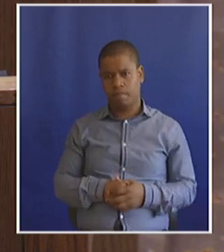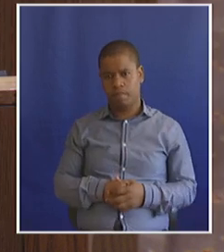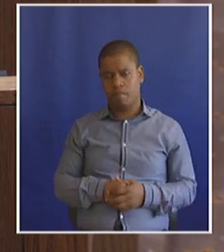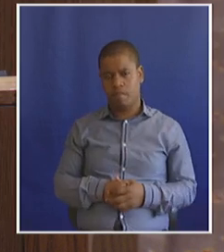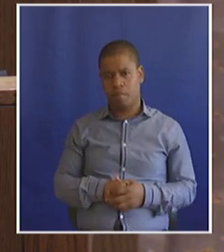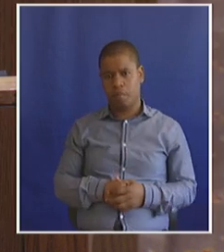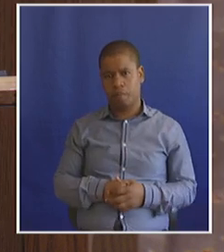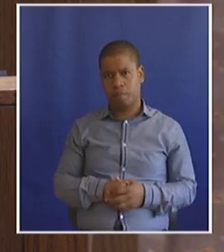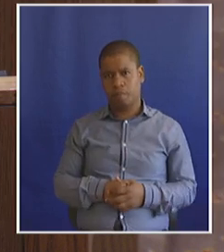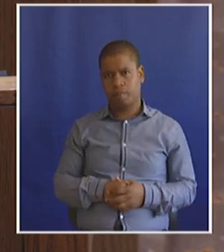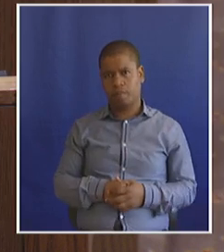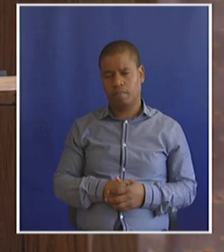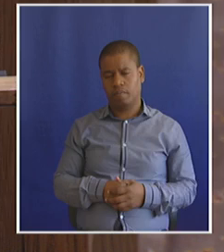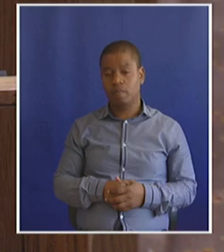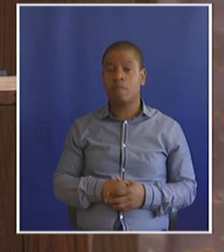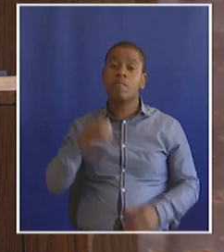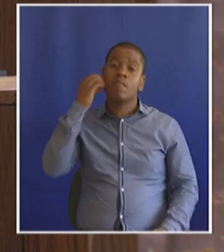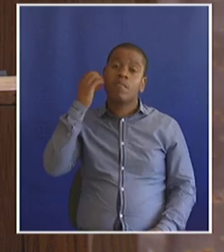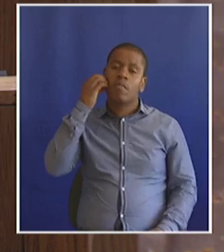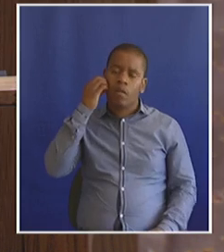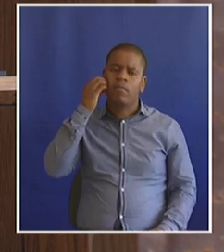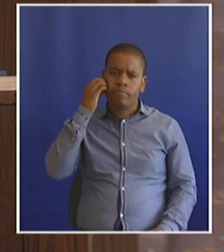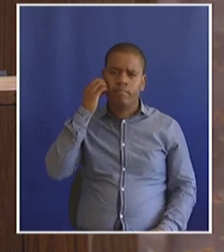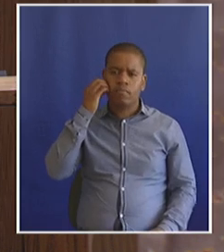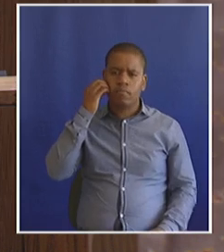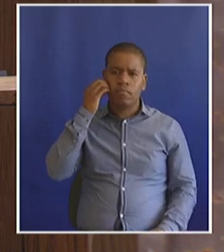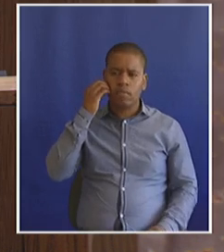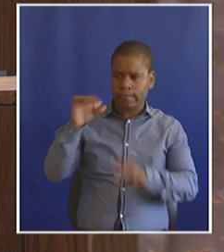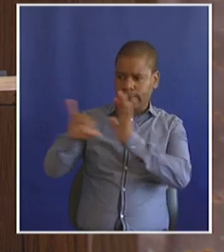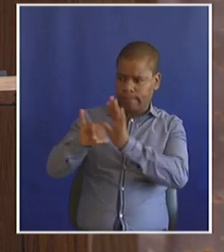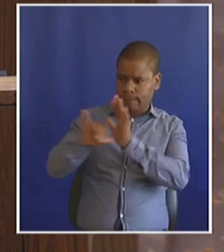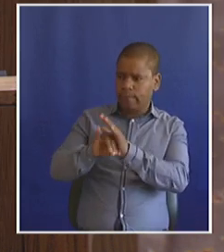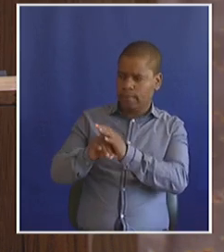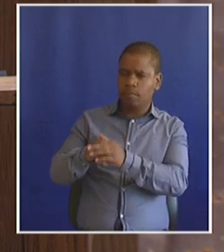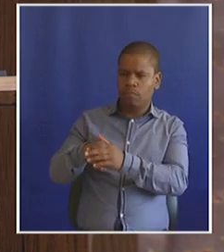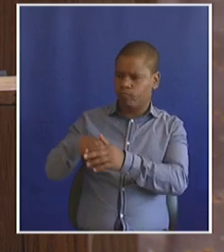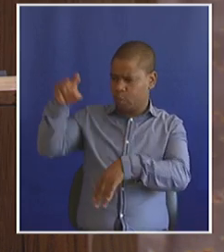of cell phones that have been confiscated has increased